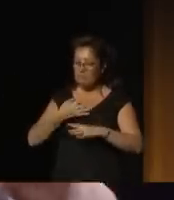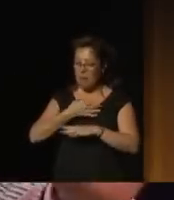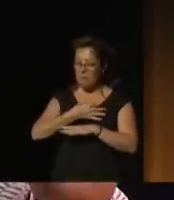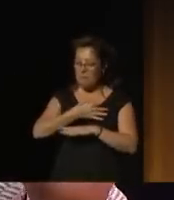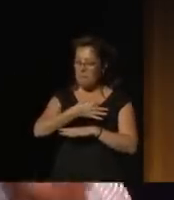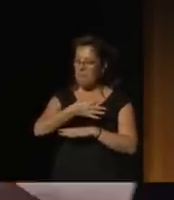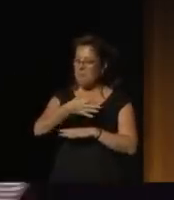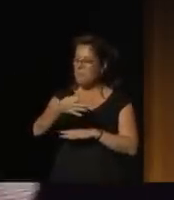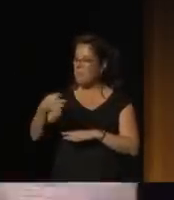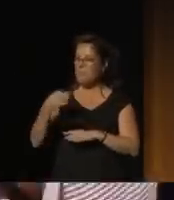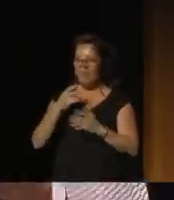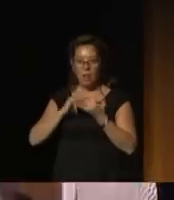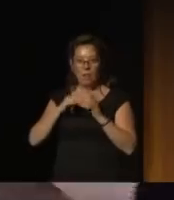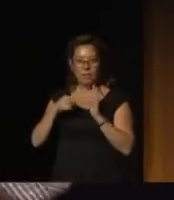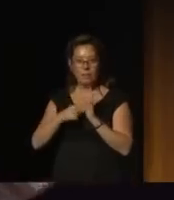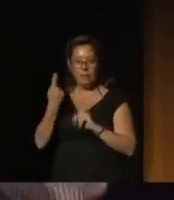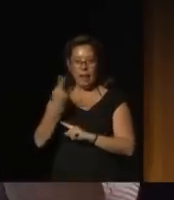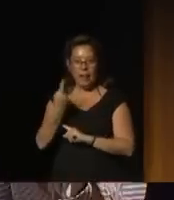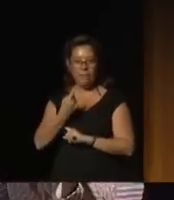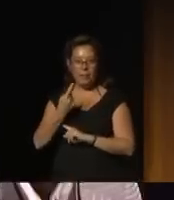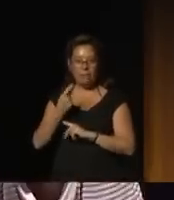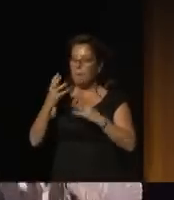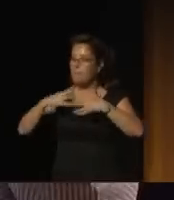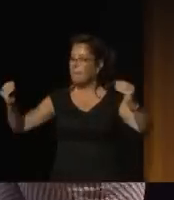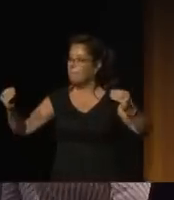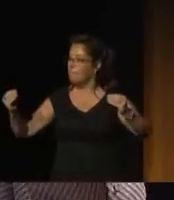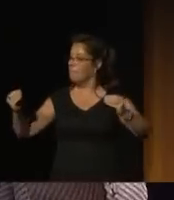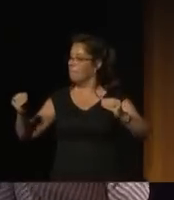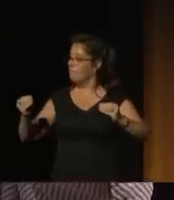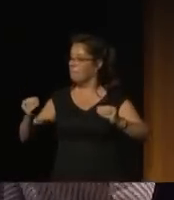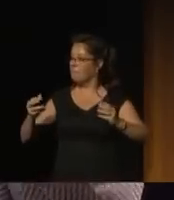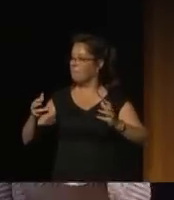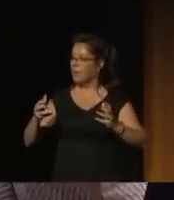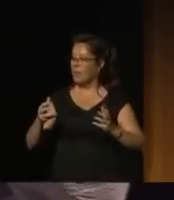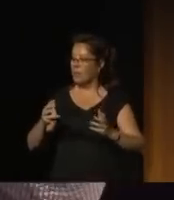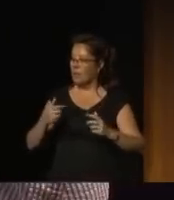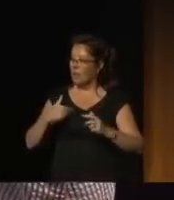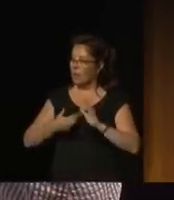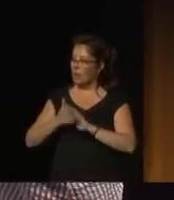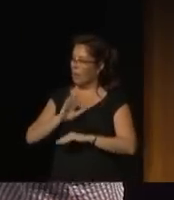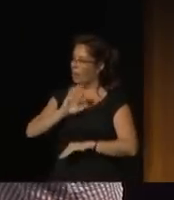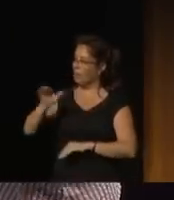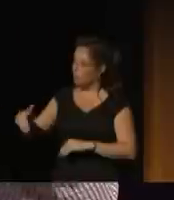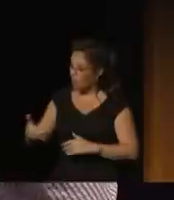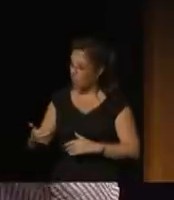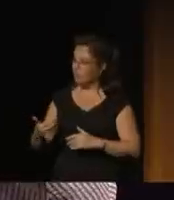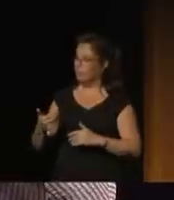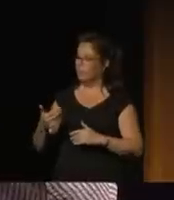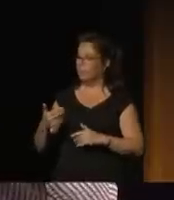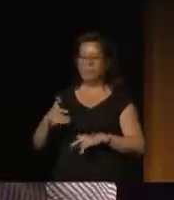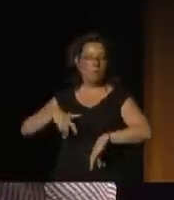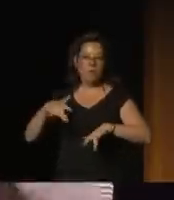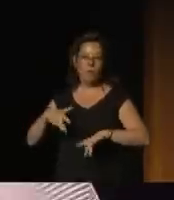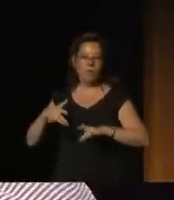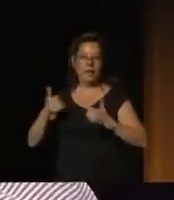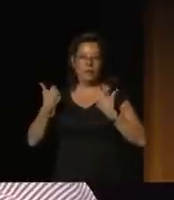like the night of September 11th, exactly like that. The streets were empty, you know, and I went home, and I have not recovered